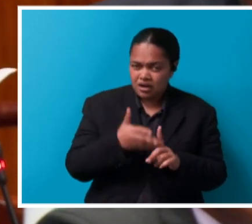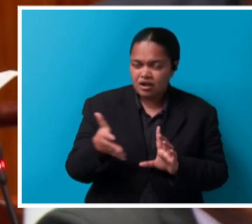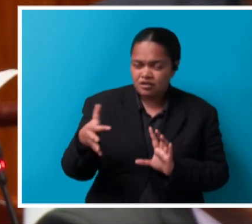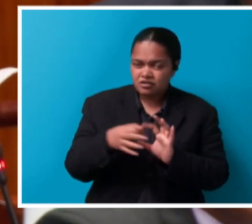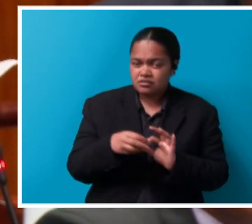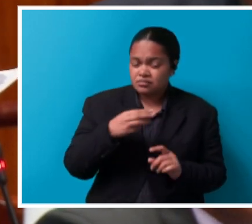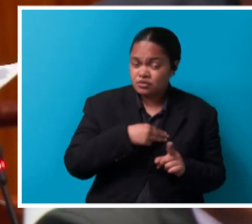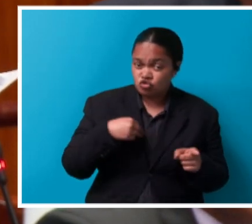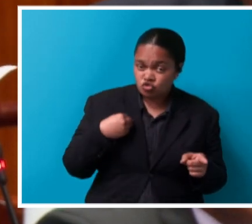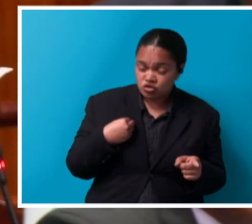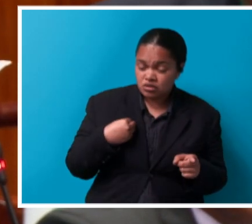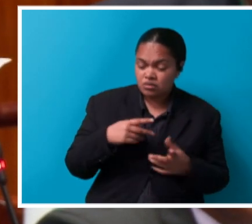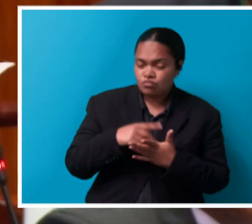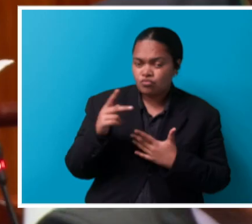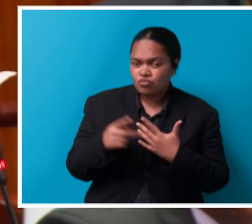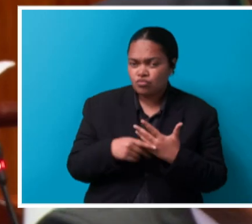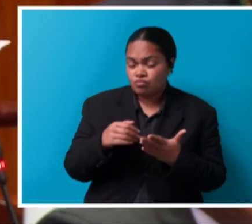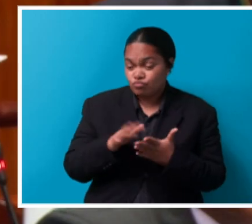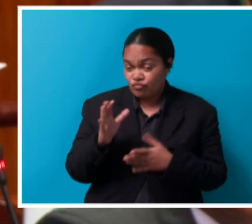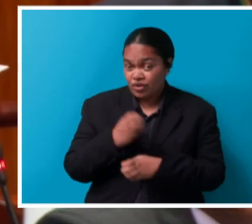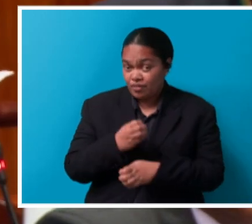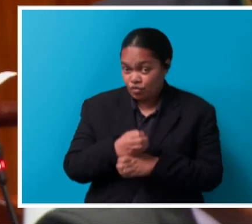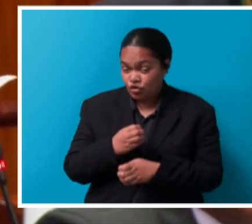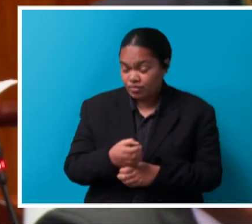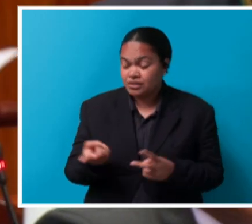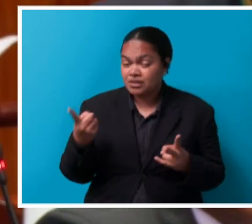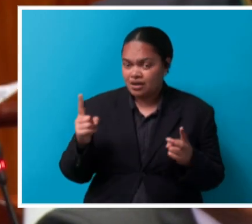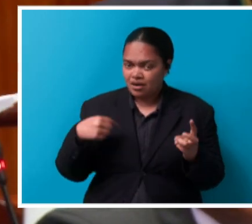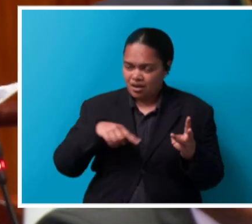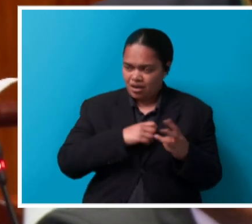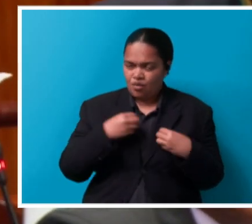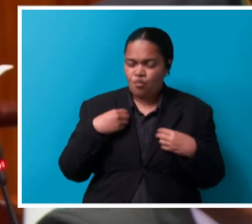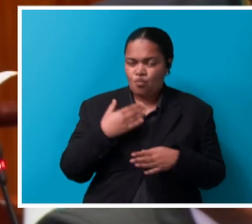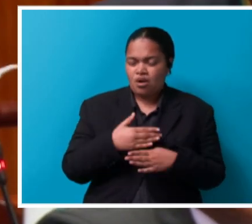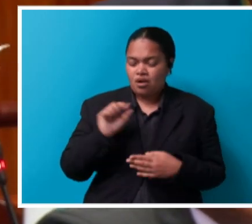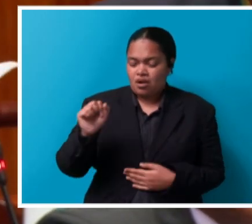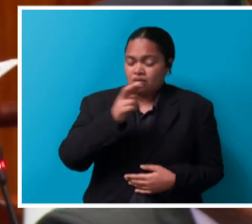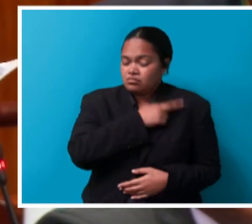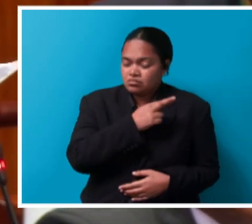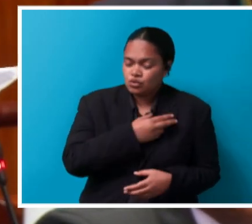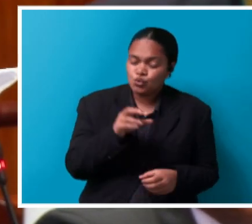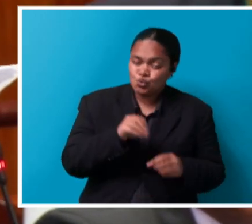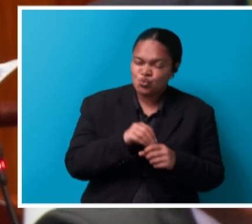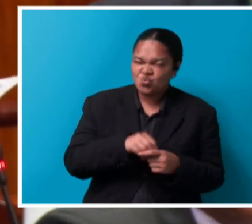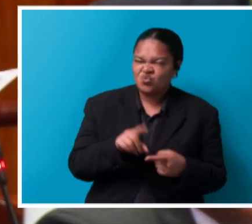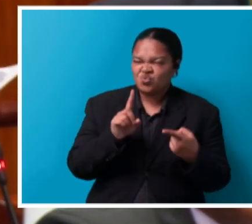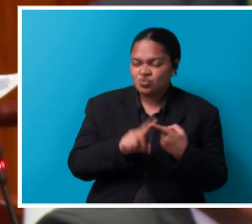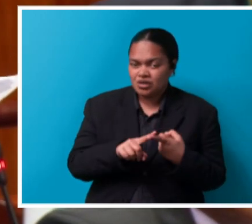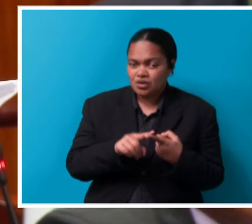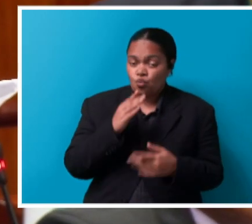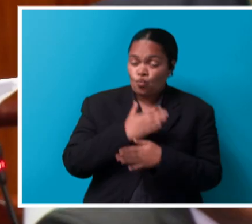ministry, approved employers, and our workers. Their responsibilities include 1,